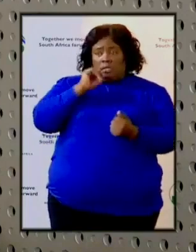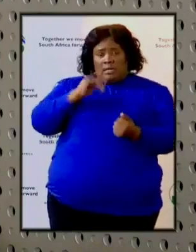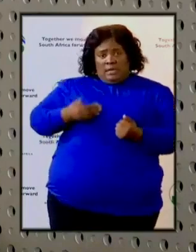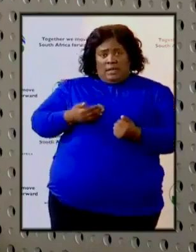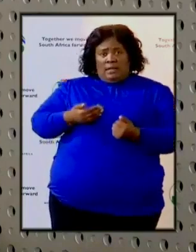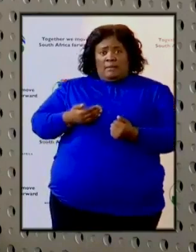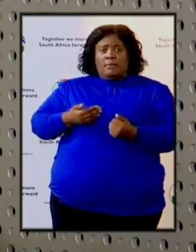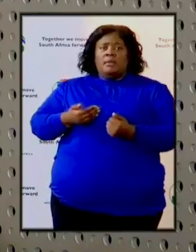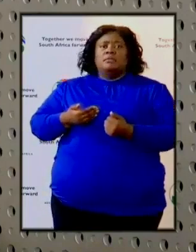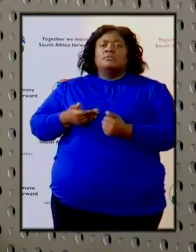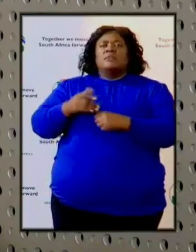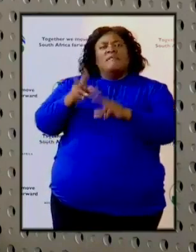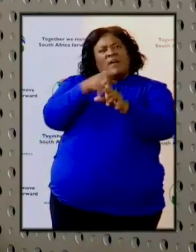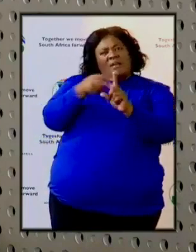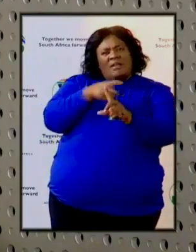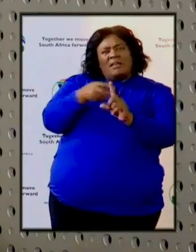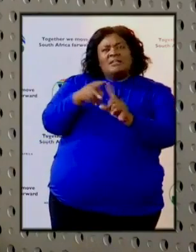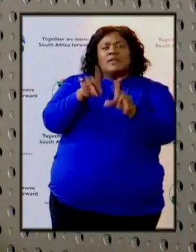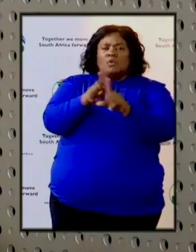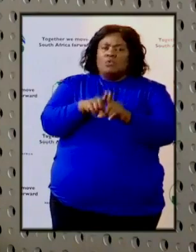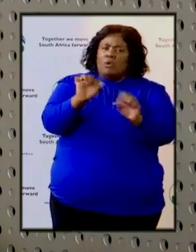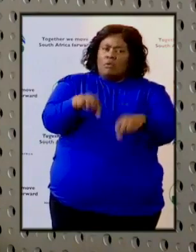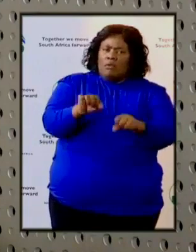relief activities are permitted.